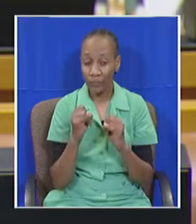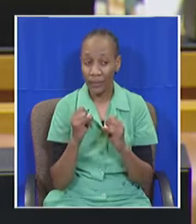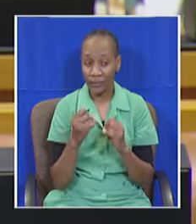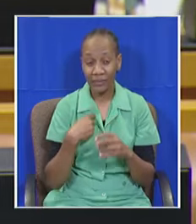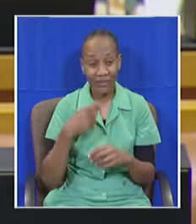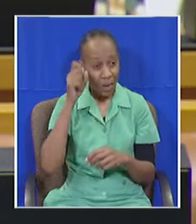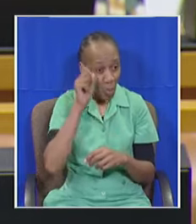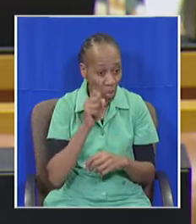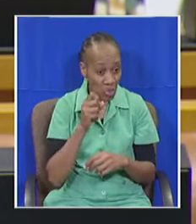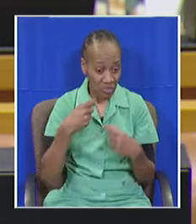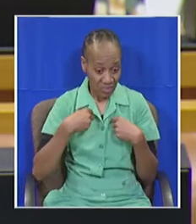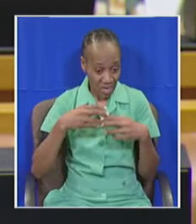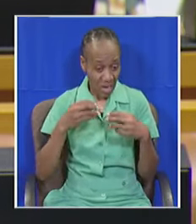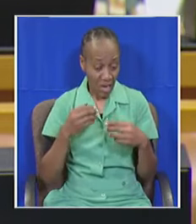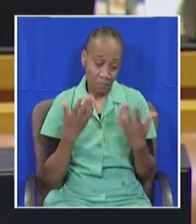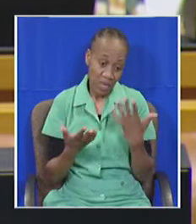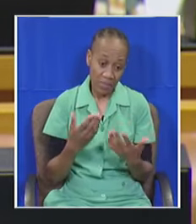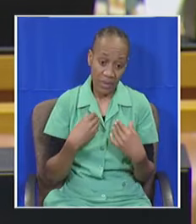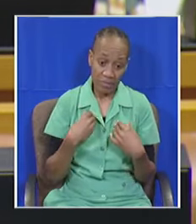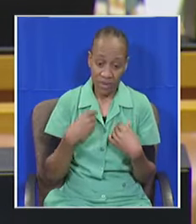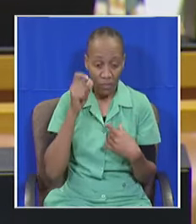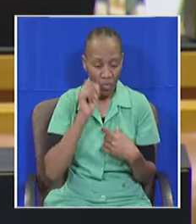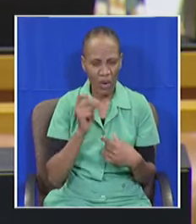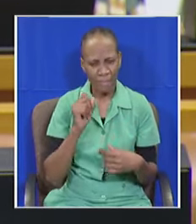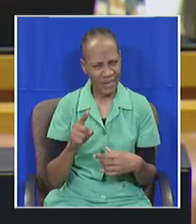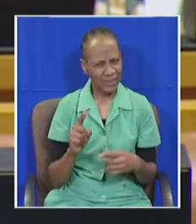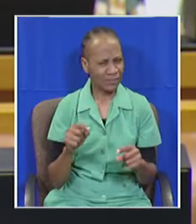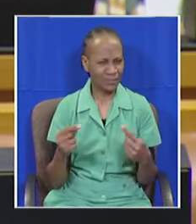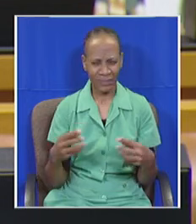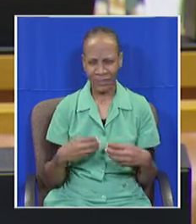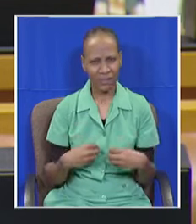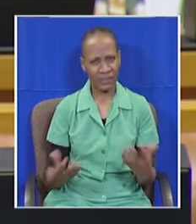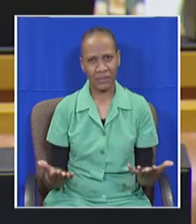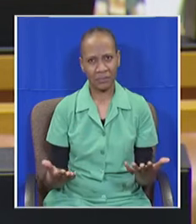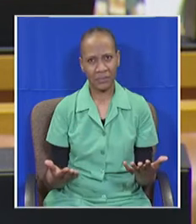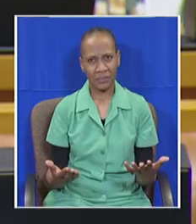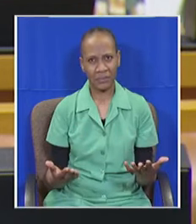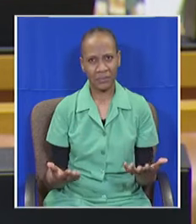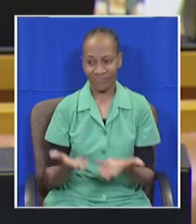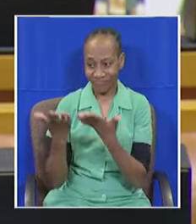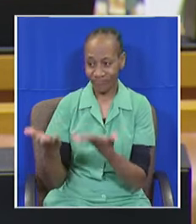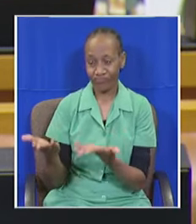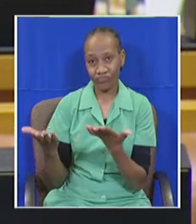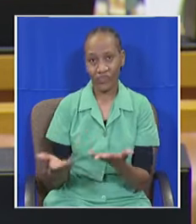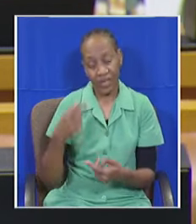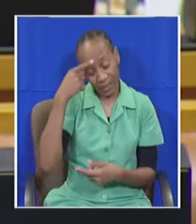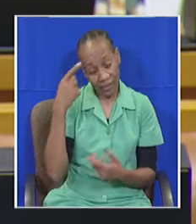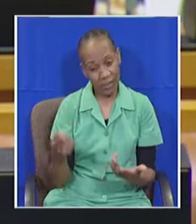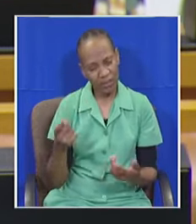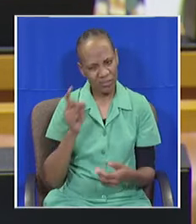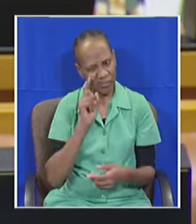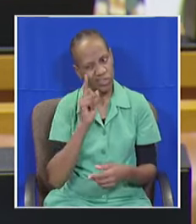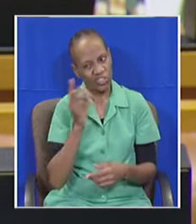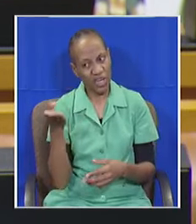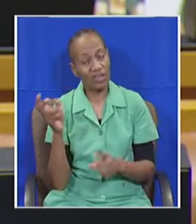am one or not, are really not worthy of a House of our character. So I do think we should look at it.